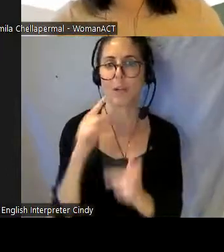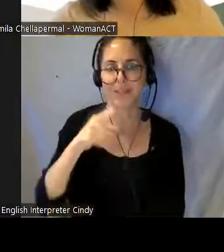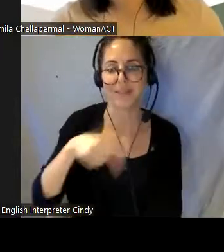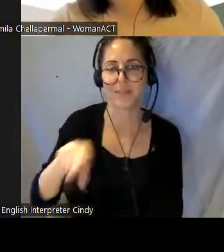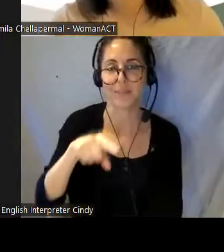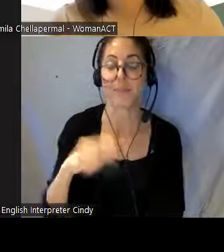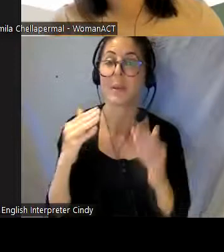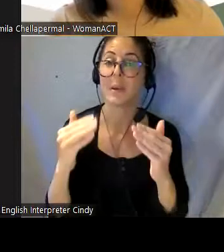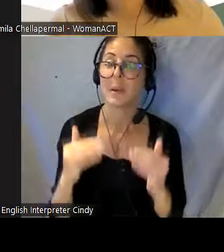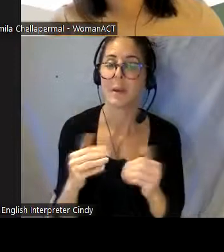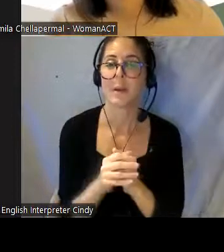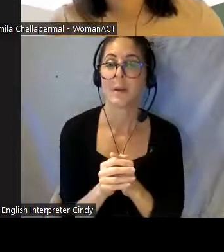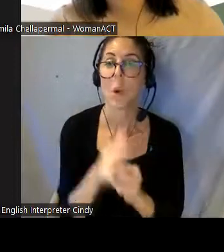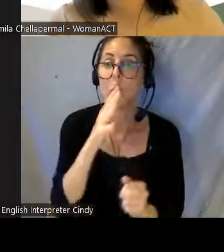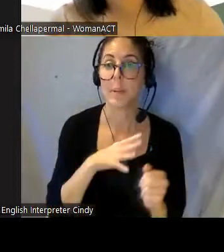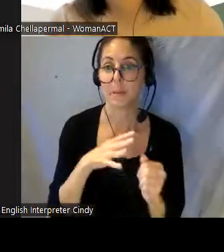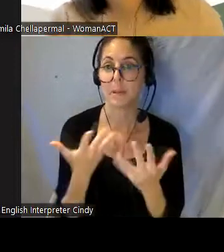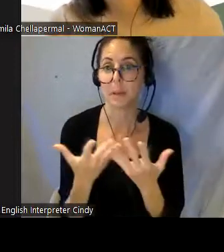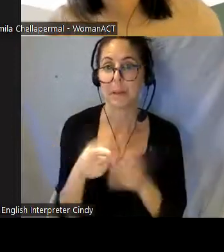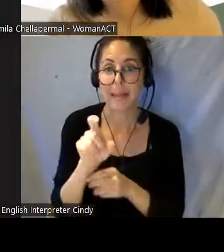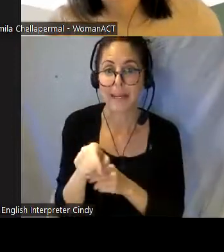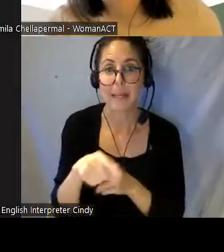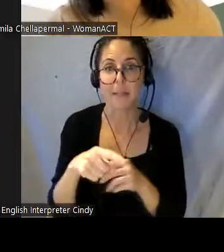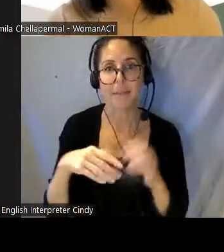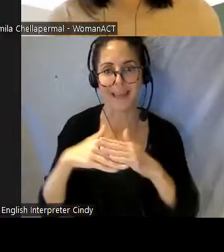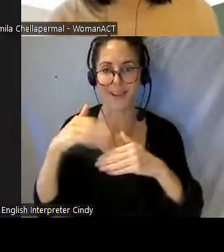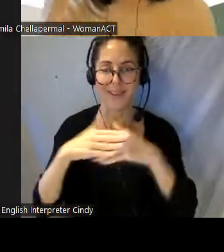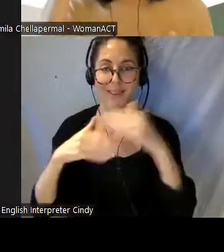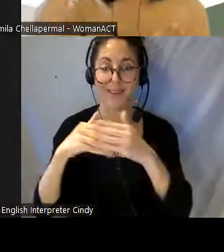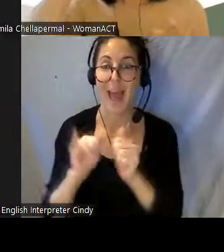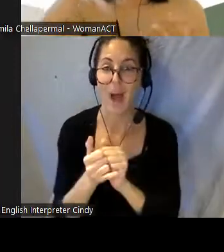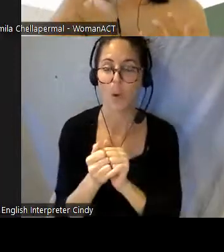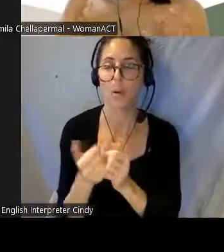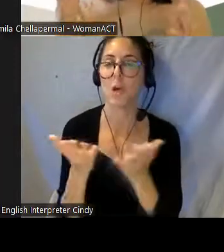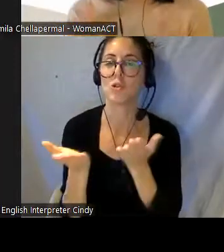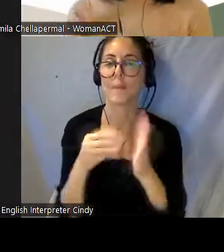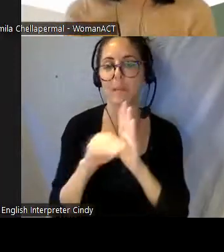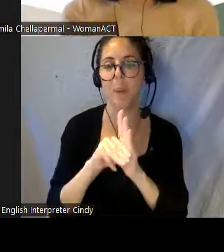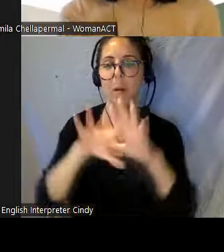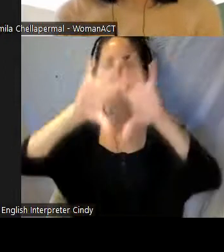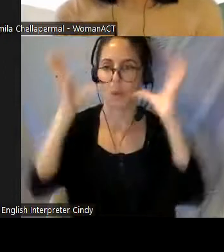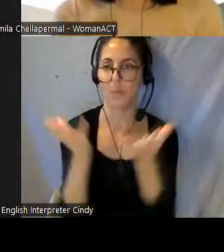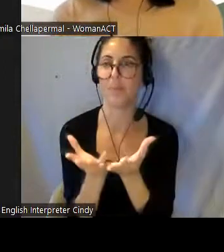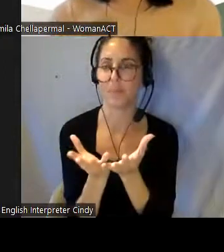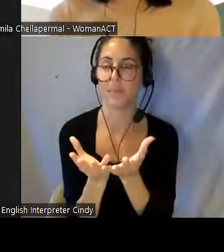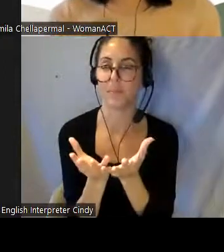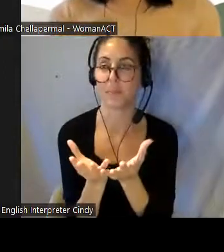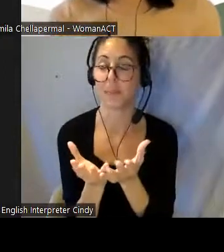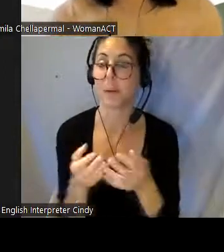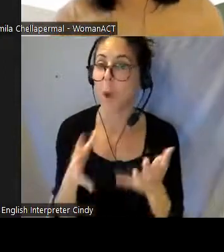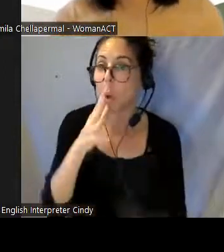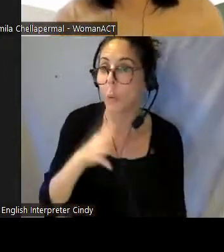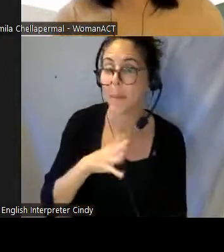intersecting needs through wraparound service model. So because Women